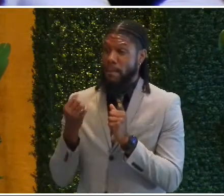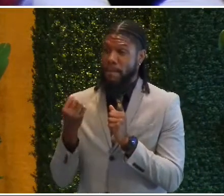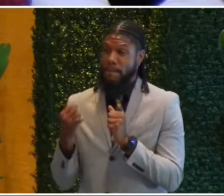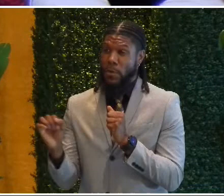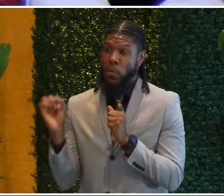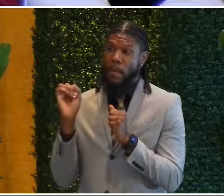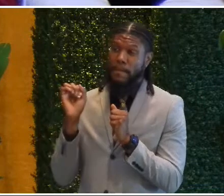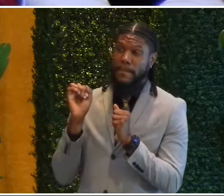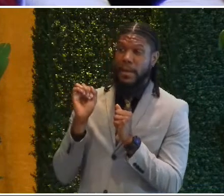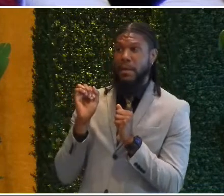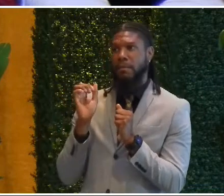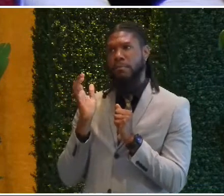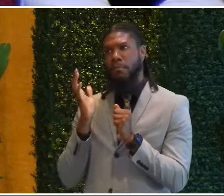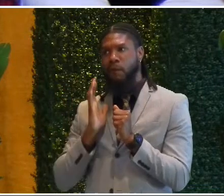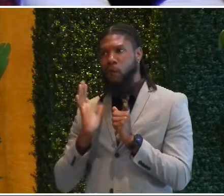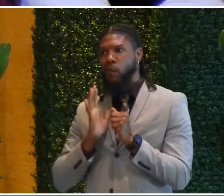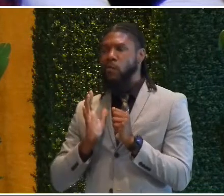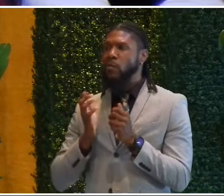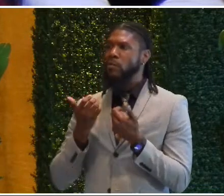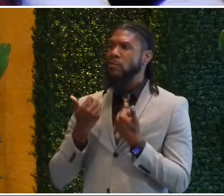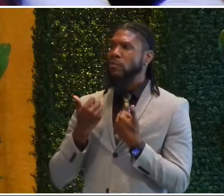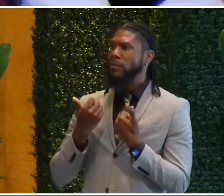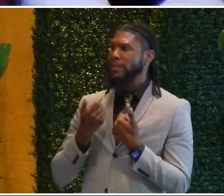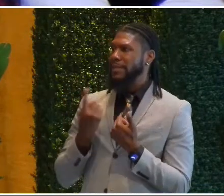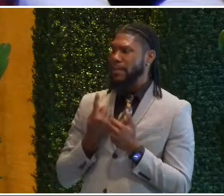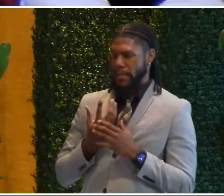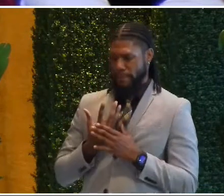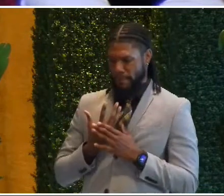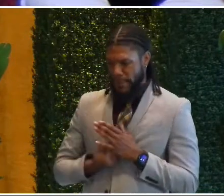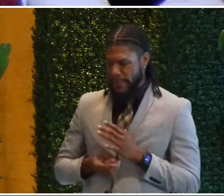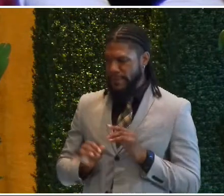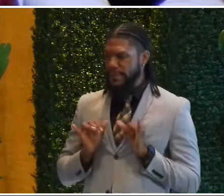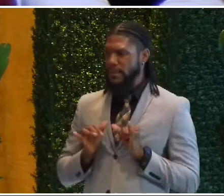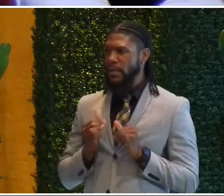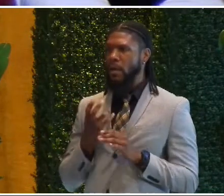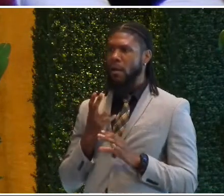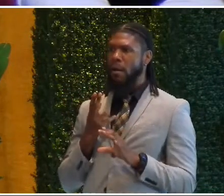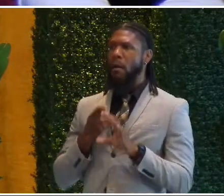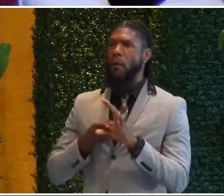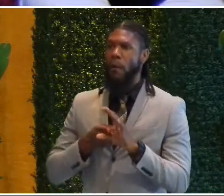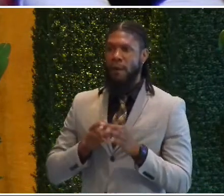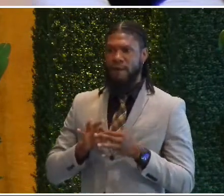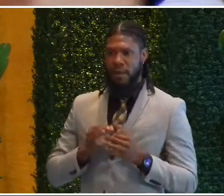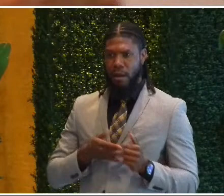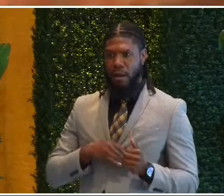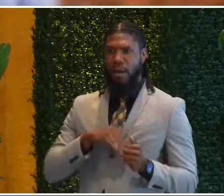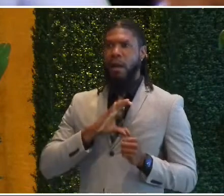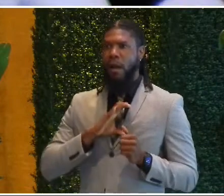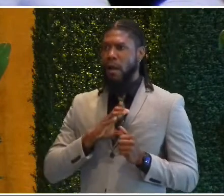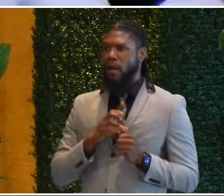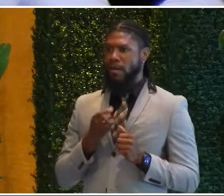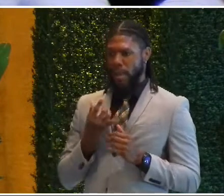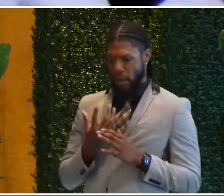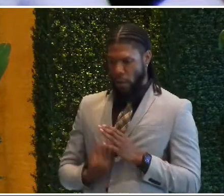trying to fill some void, right? Some feeling of lack, right?